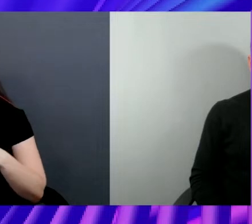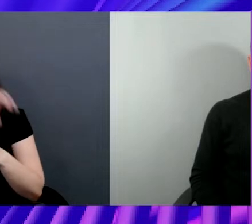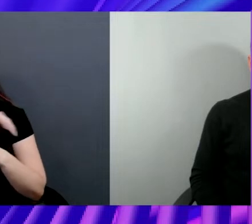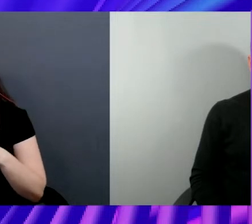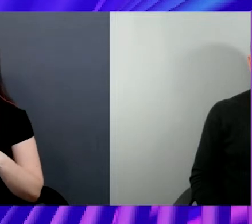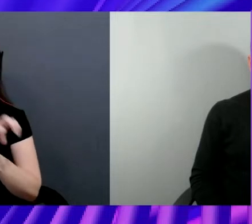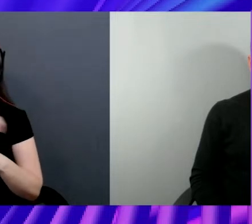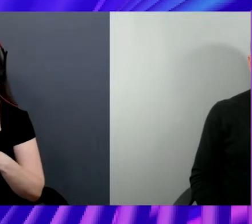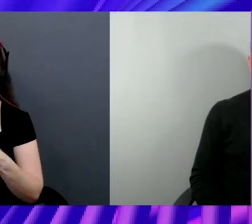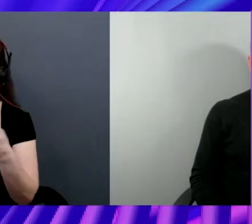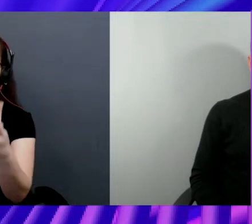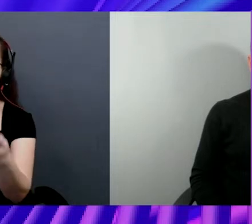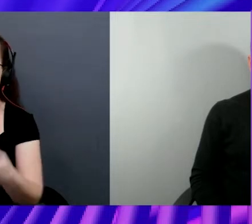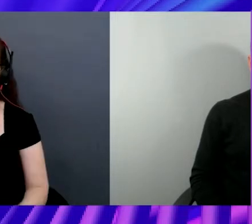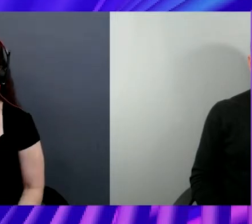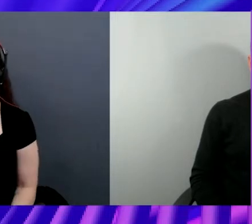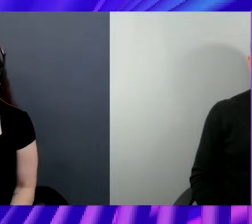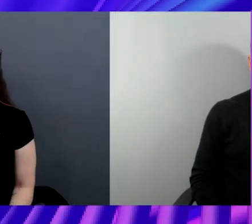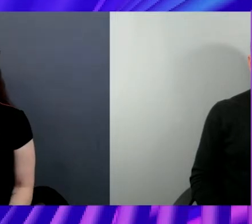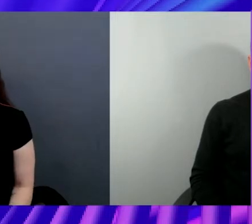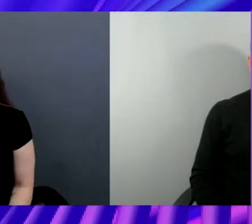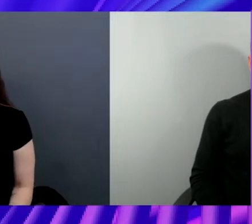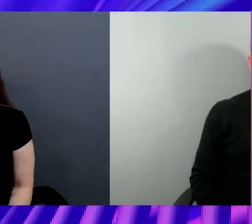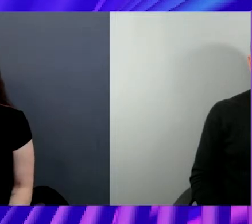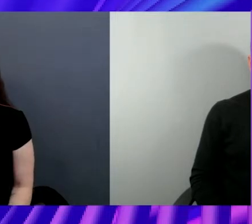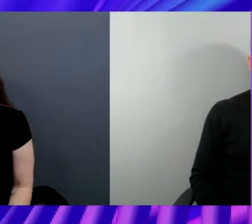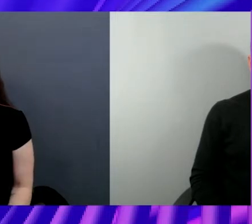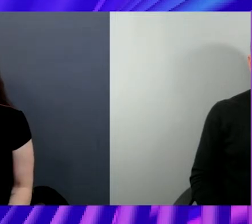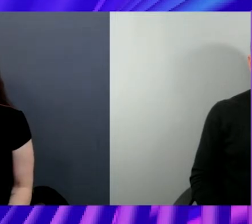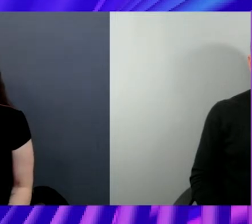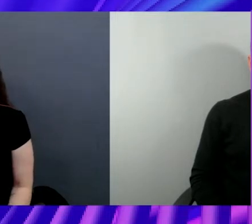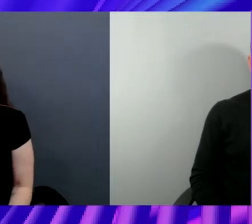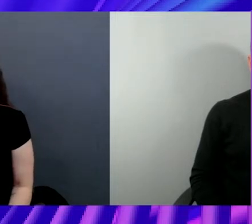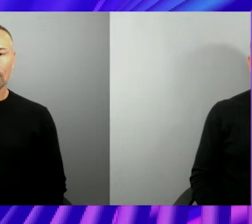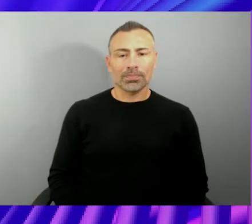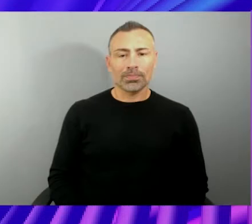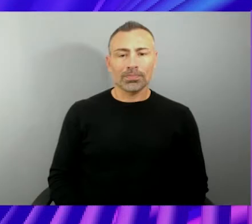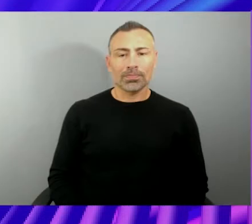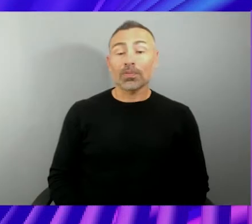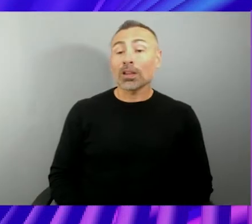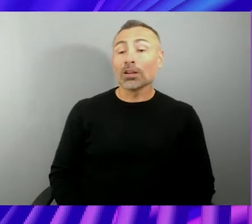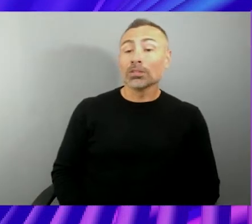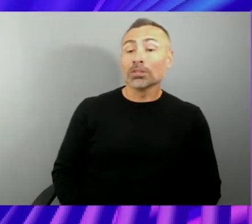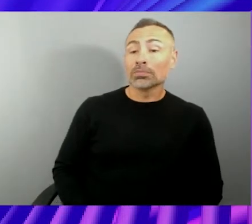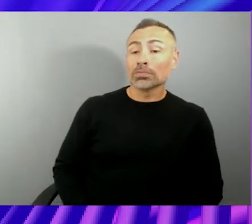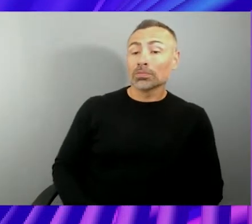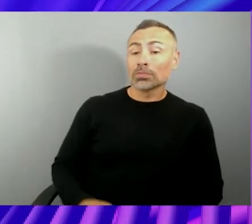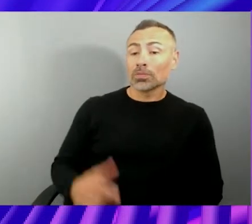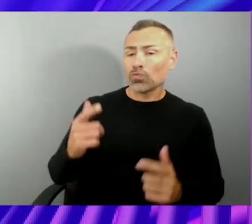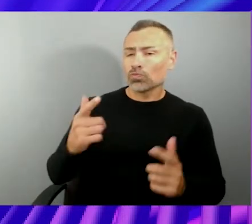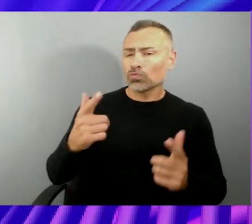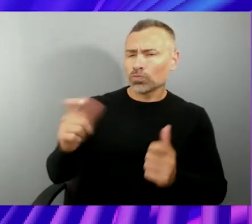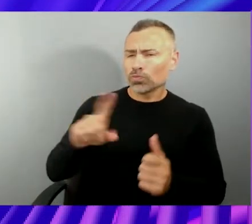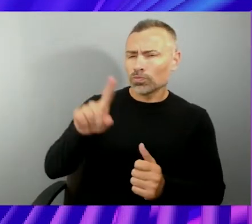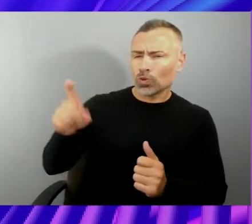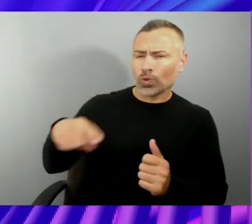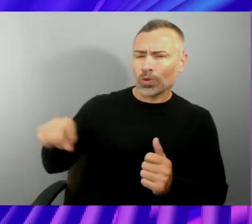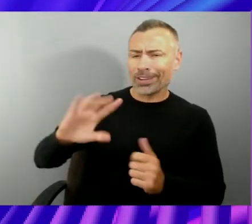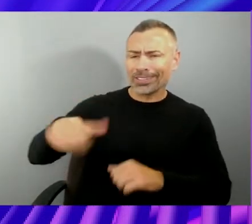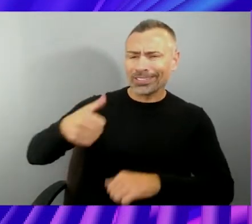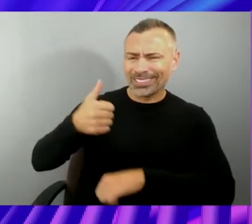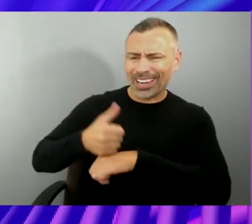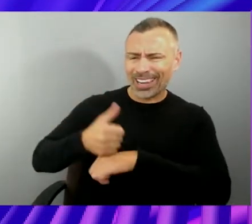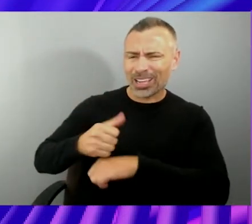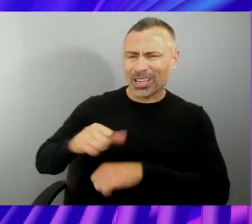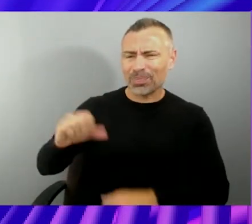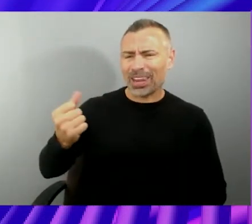So let's just real quick, one thing, enabling that element of the S3 logs. Can you talk to them a little bit